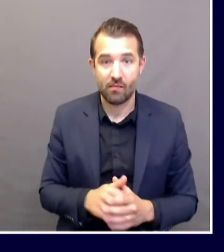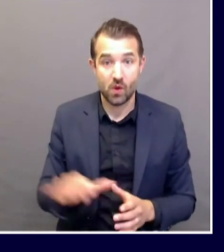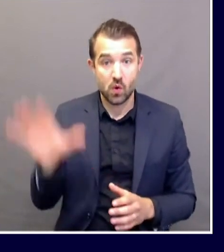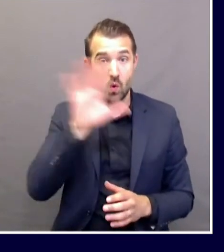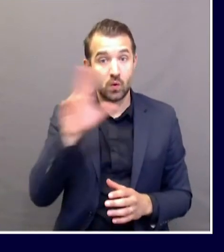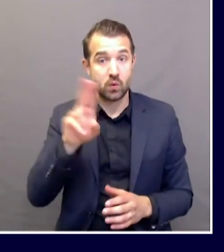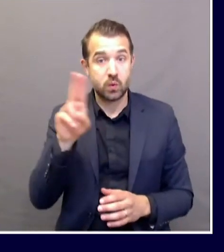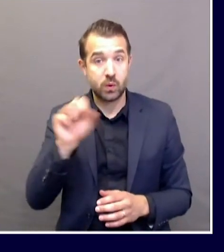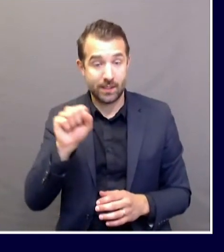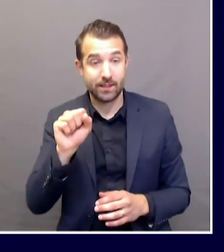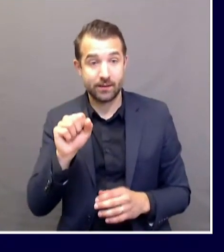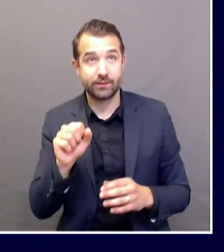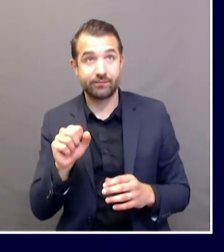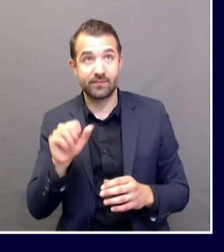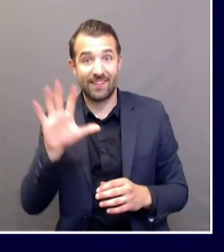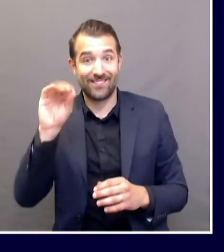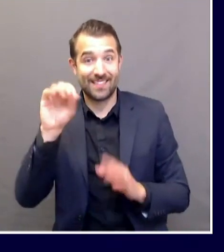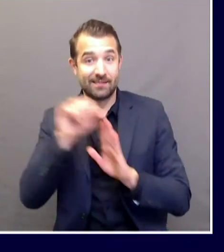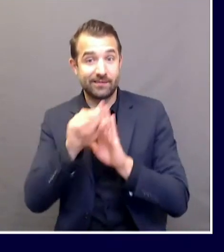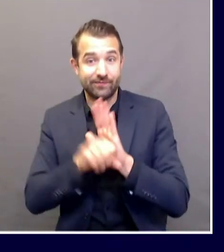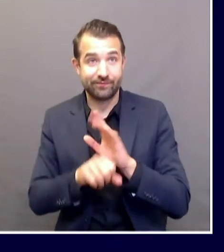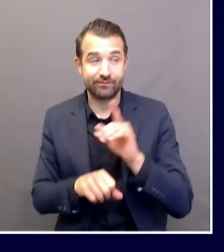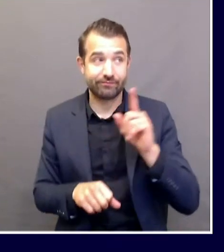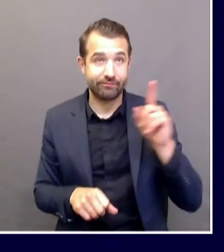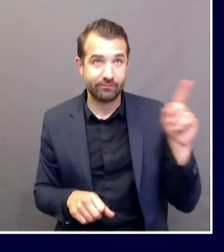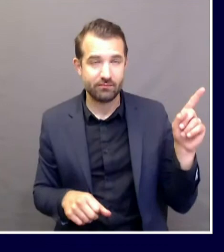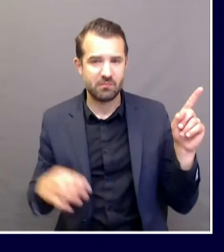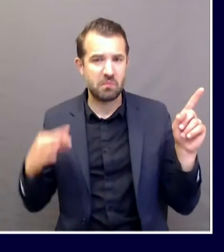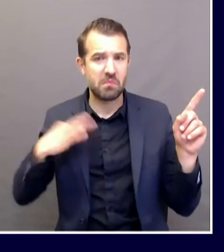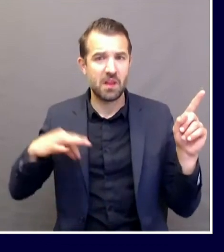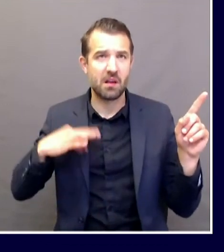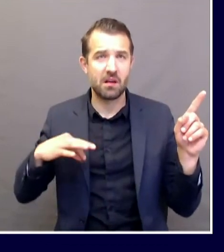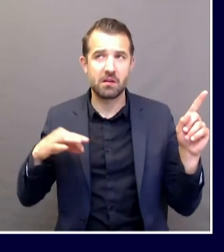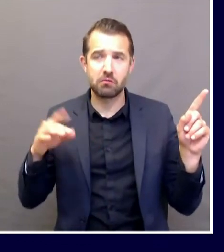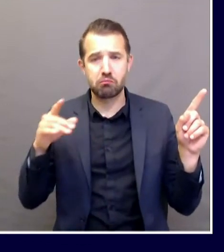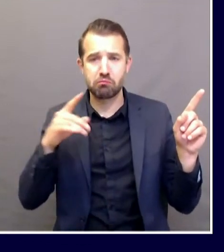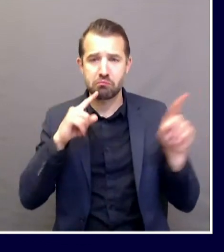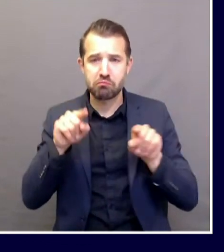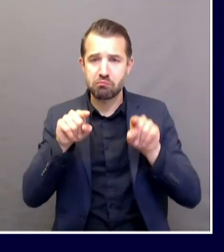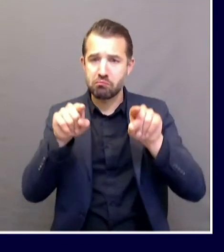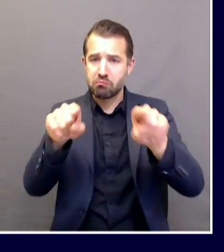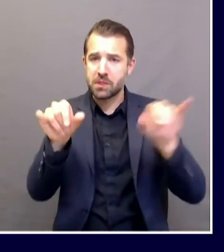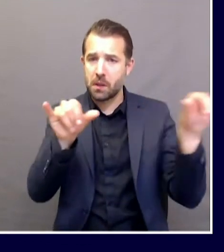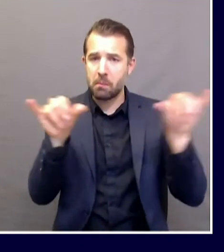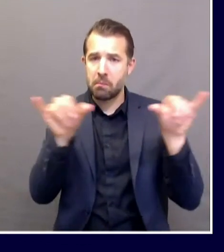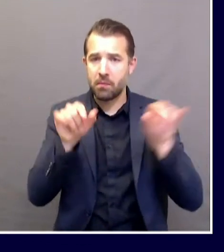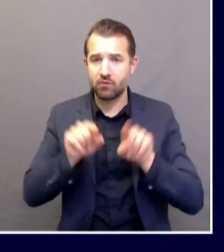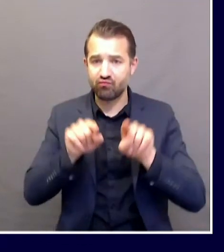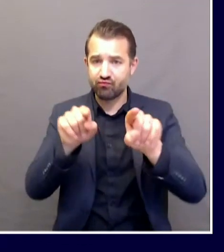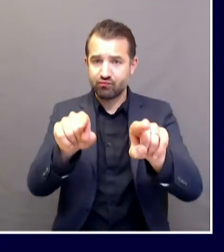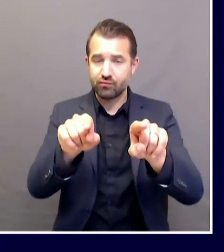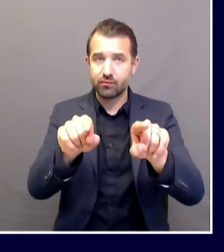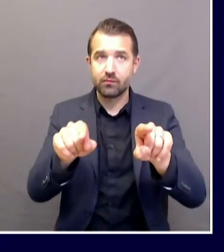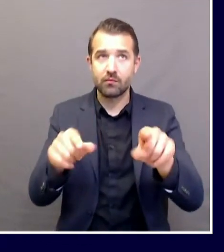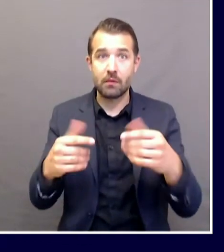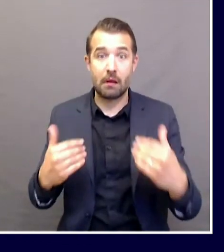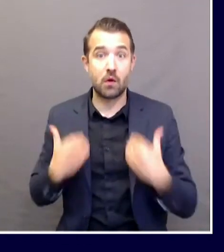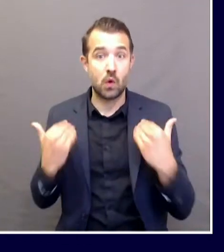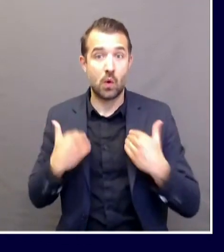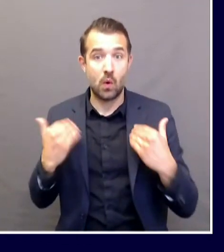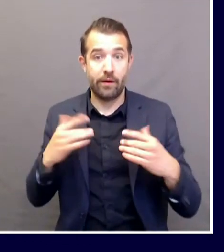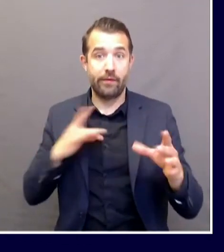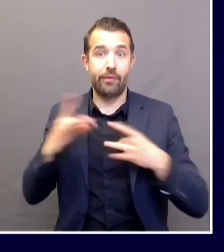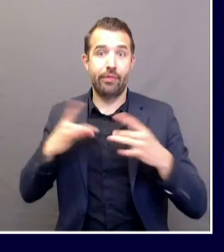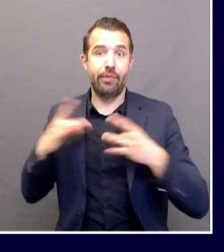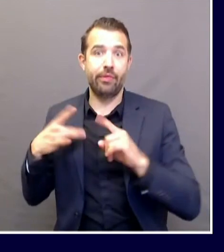say, cases trending younger, hospitalization rates trending younger as well. So I don't think it's